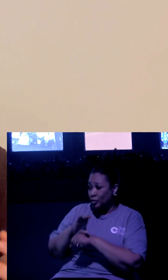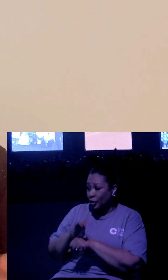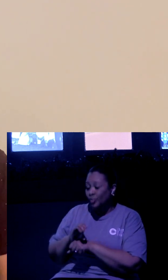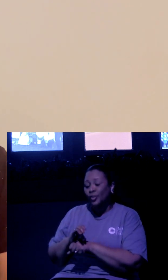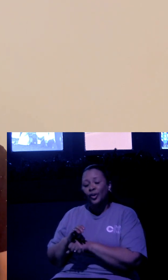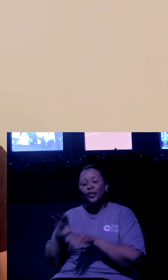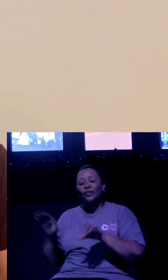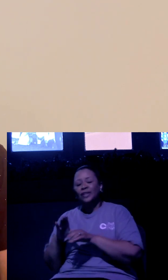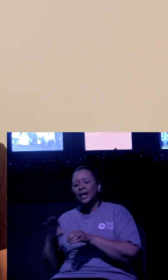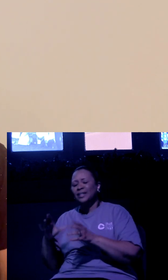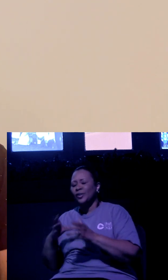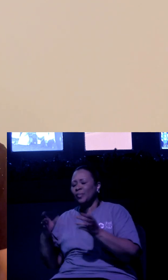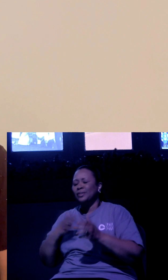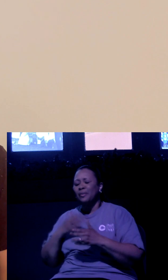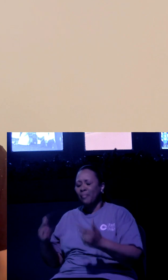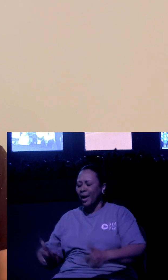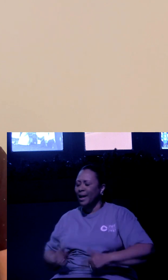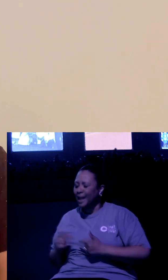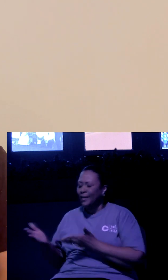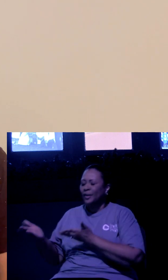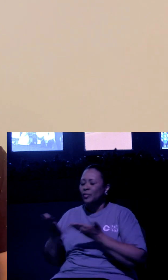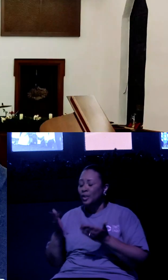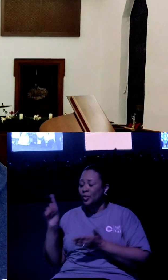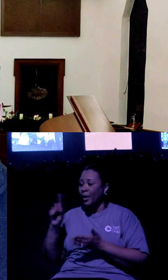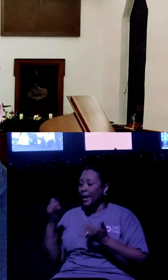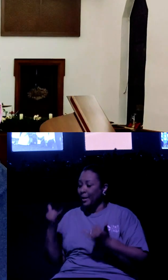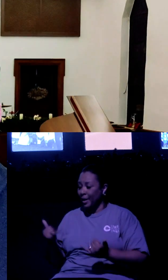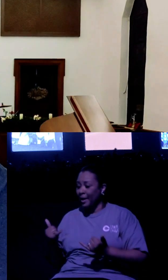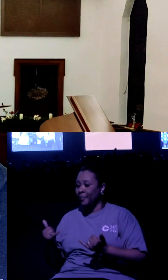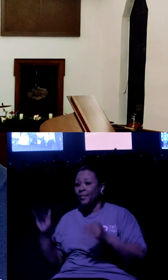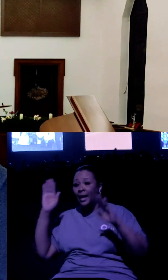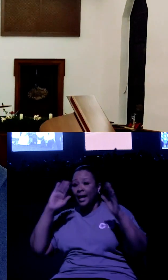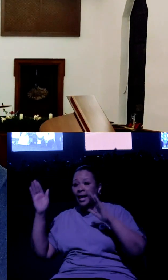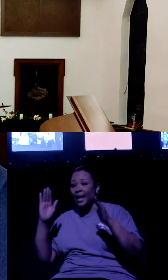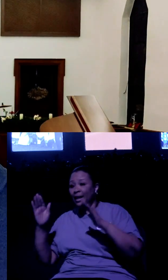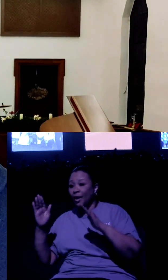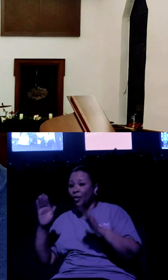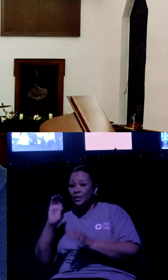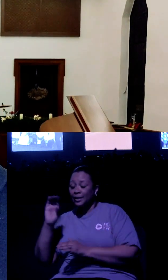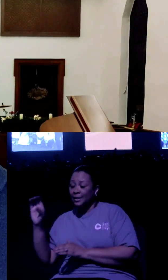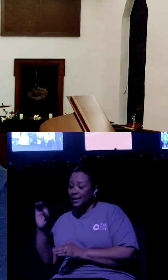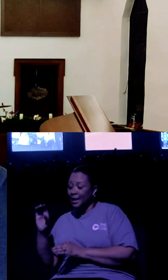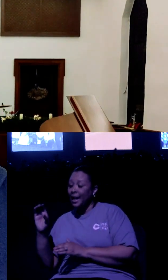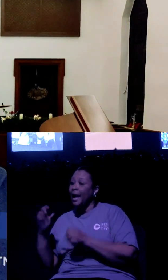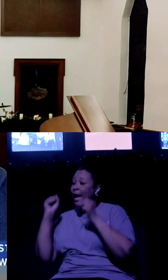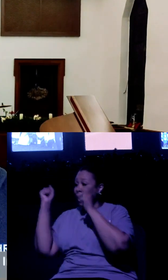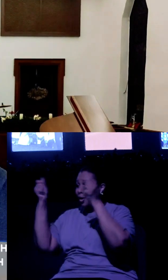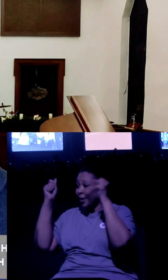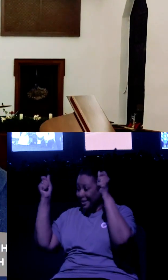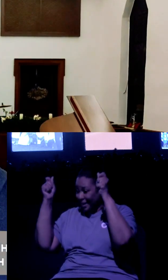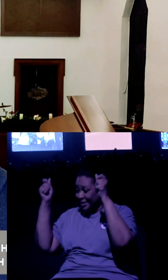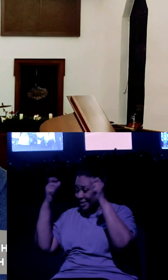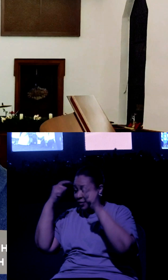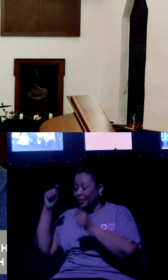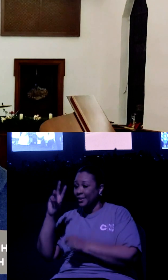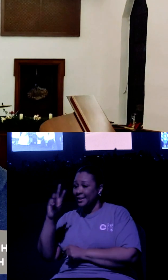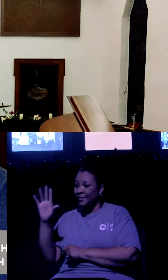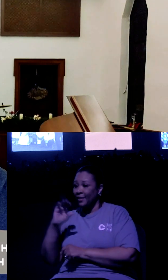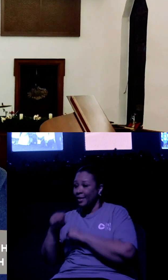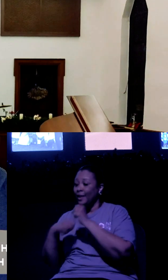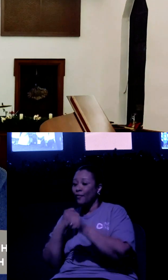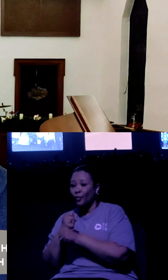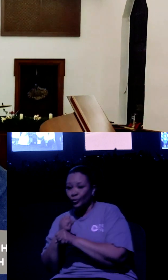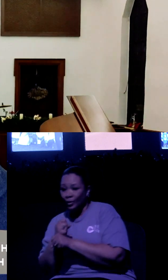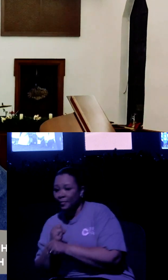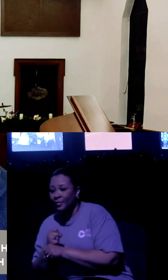You have done so much in my life to bring me to where I am now. Hello, Community Christian, and congratulations on your 65th